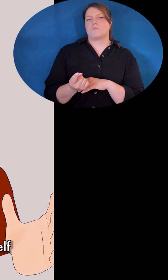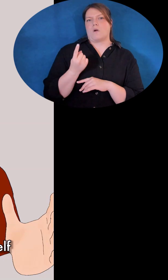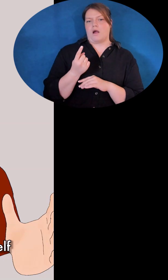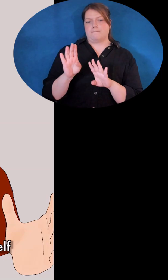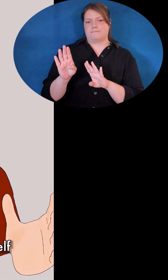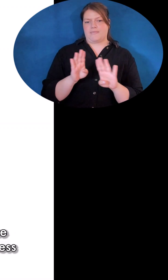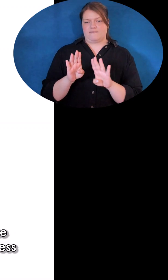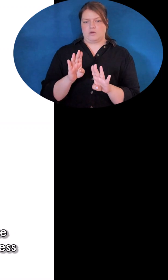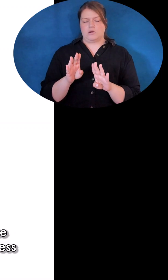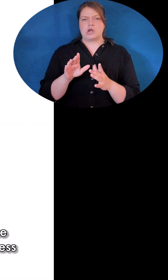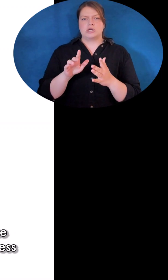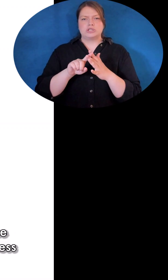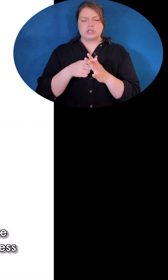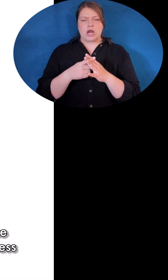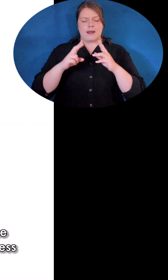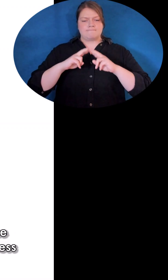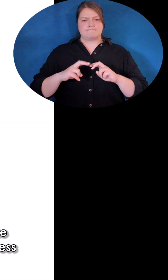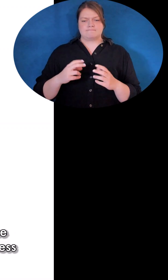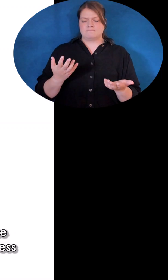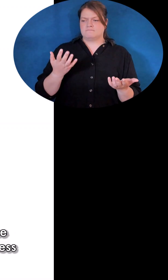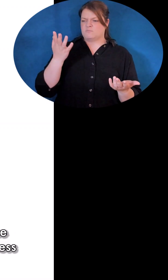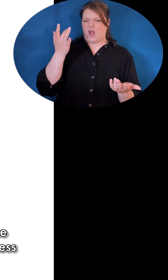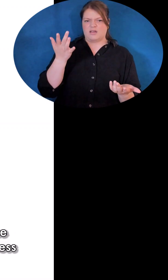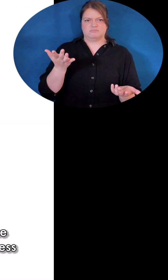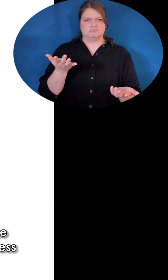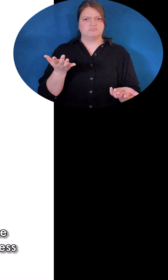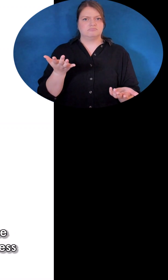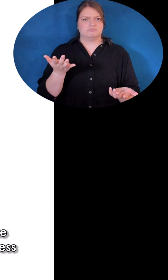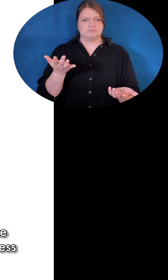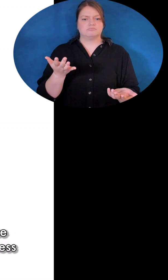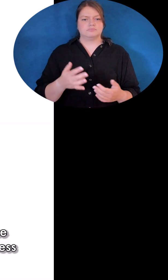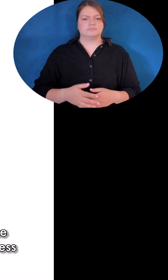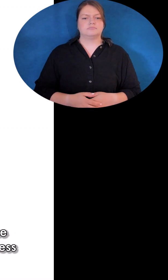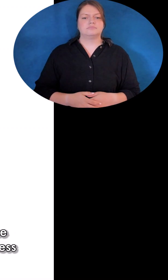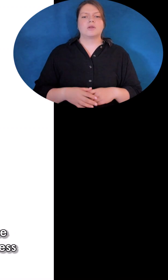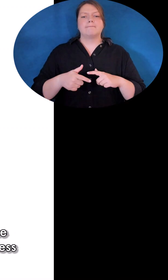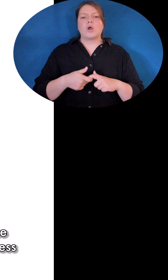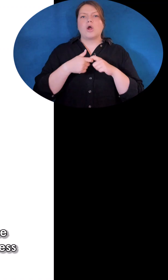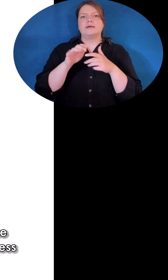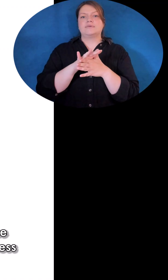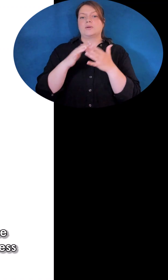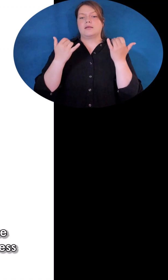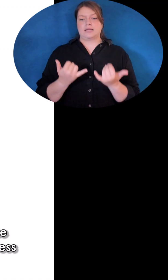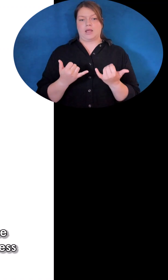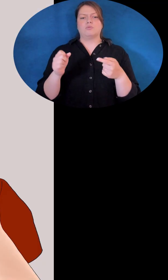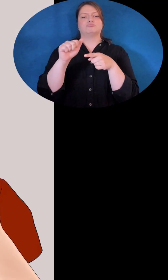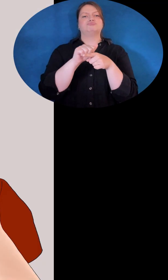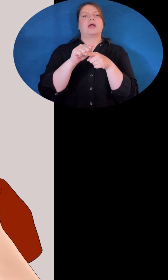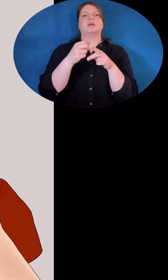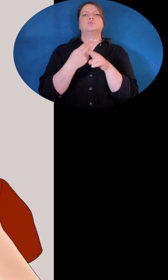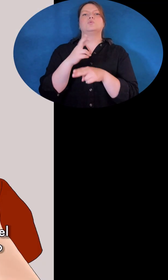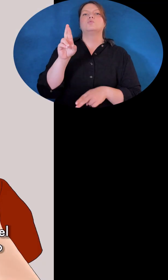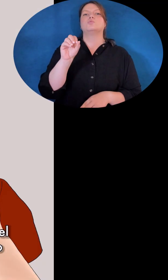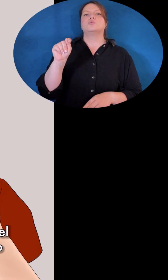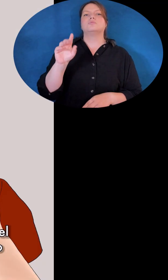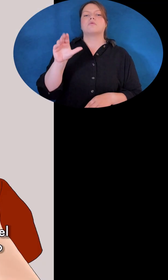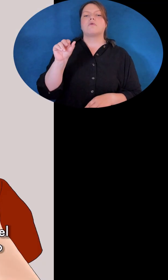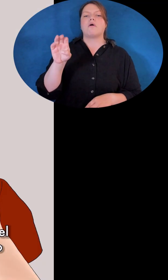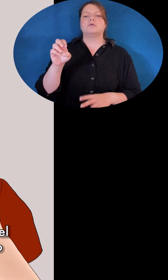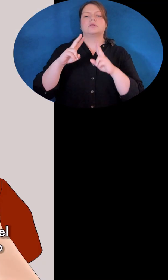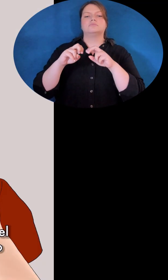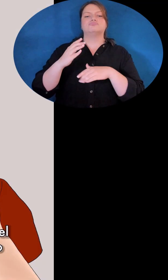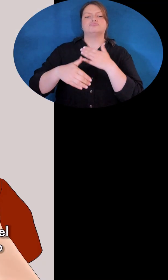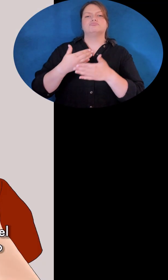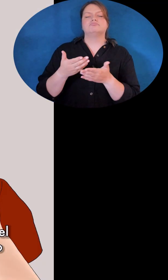why. Pause the video now and practice using the root cause analysis process of asking why.